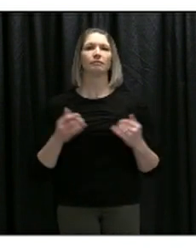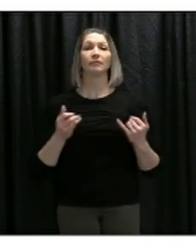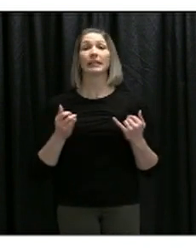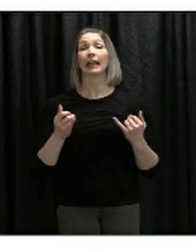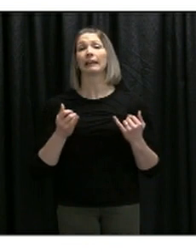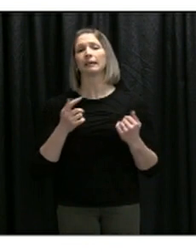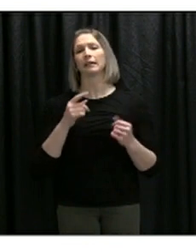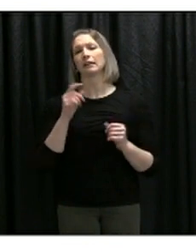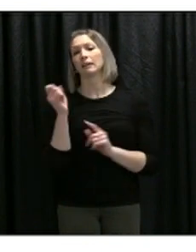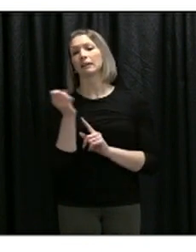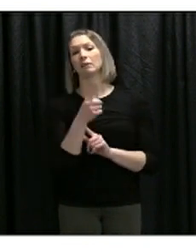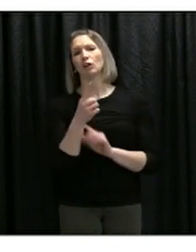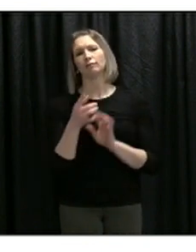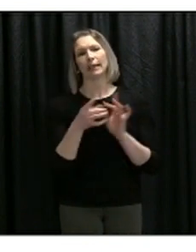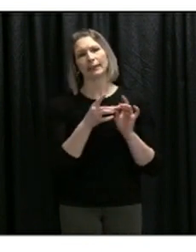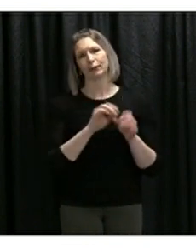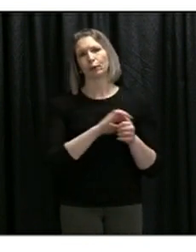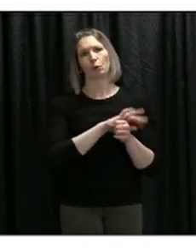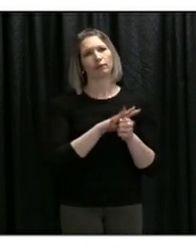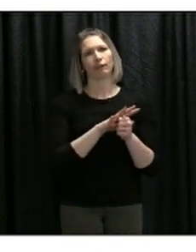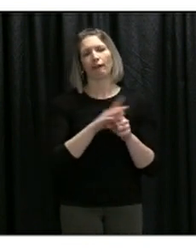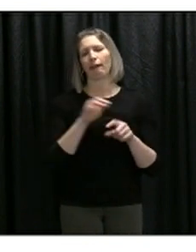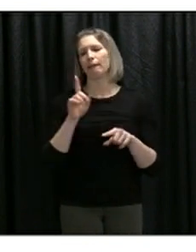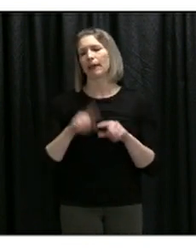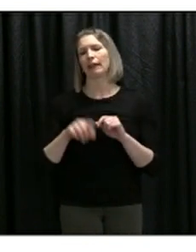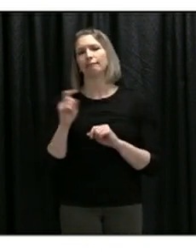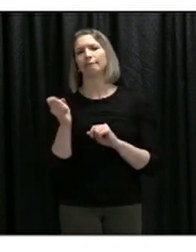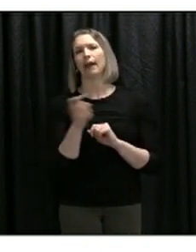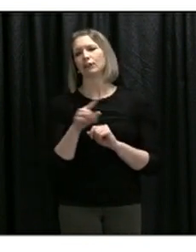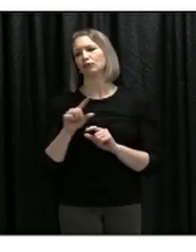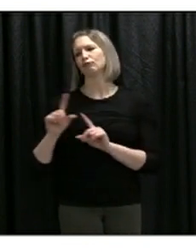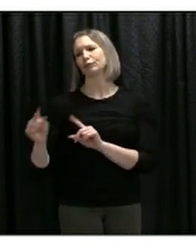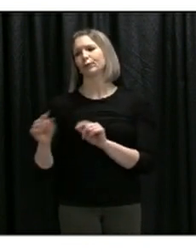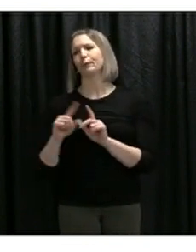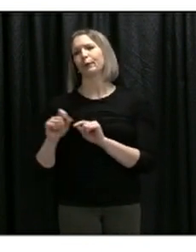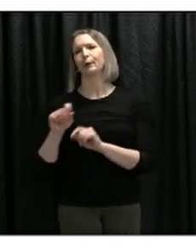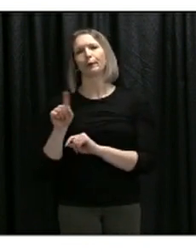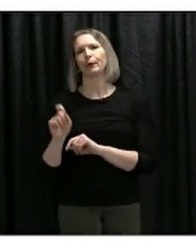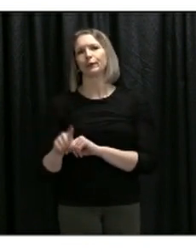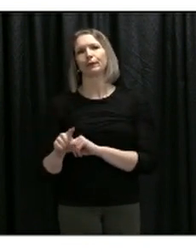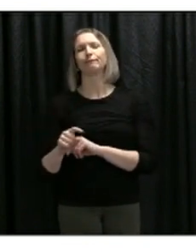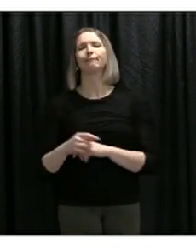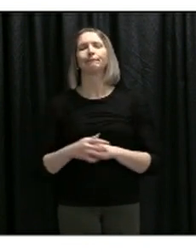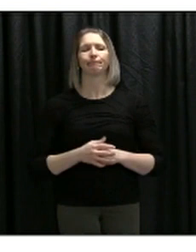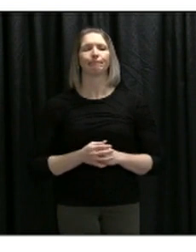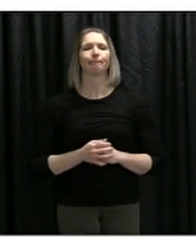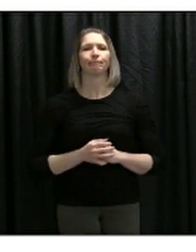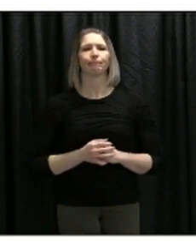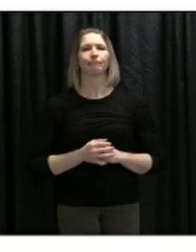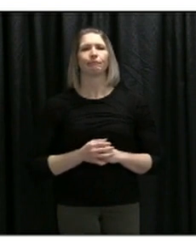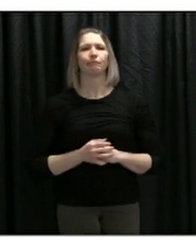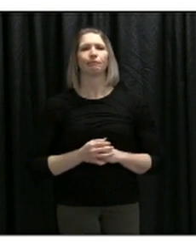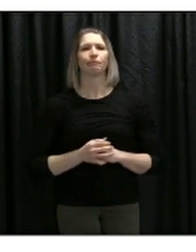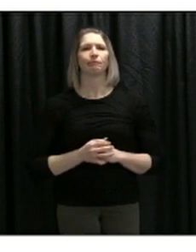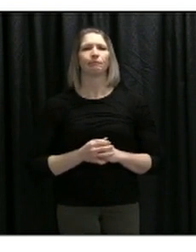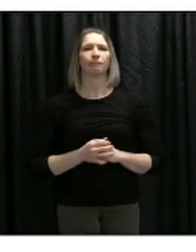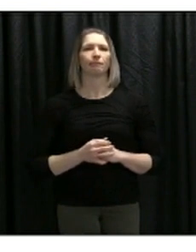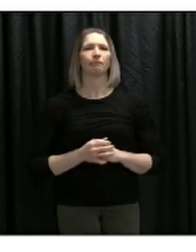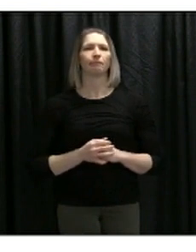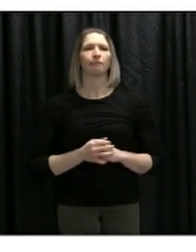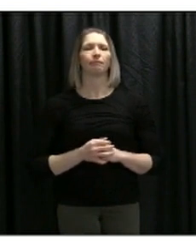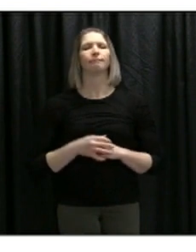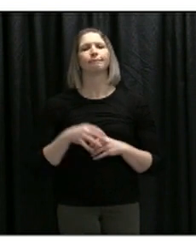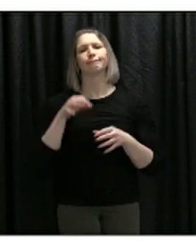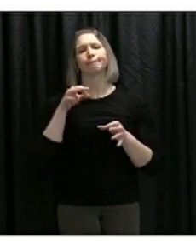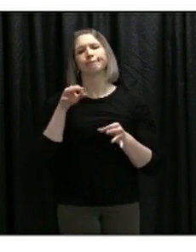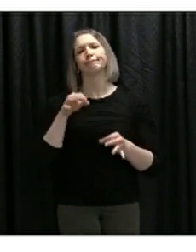response. Reporters will ask questions in the order they registered for today's call. We will run through the telephone queue, and I will call each reporter